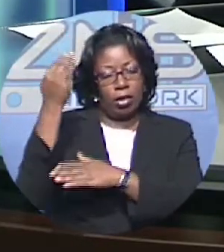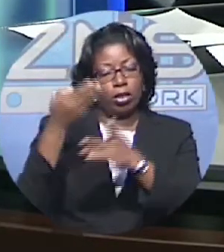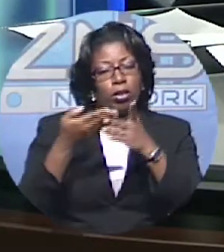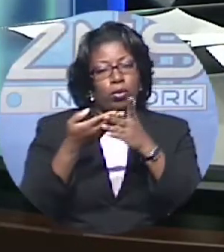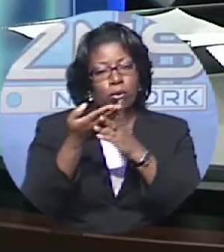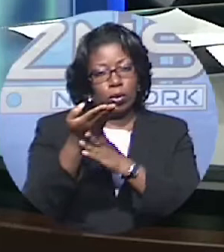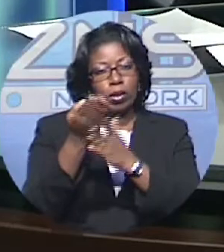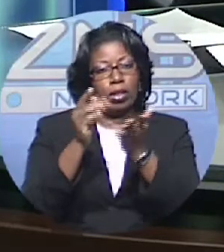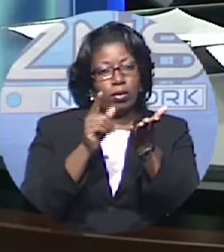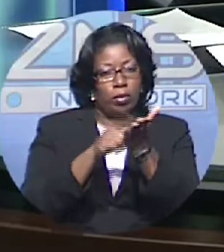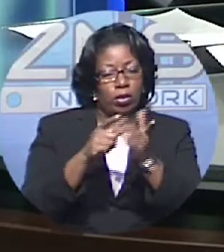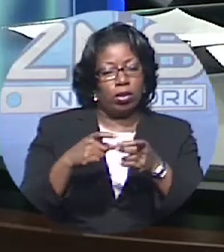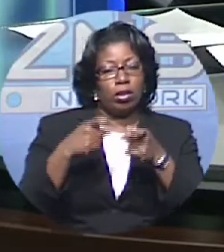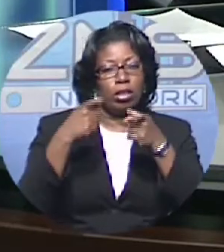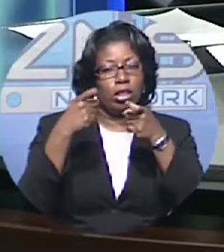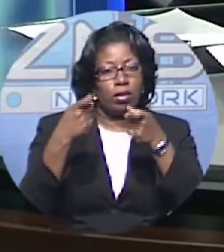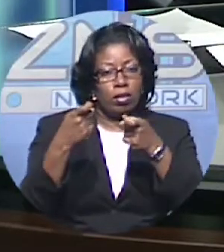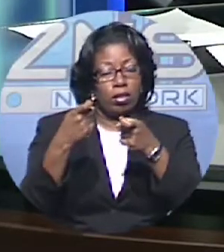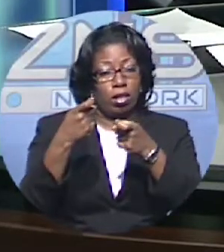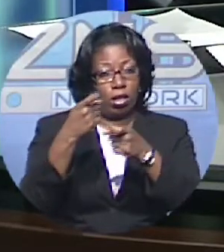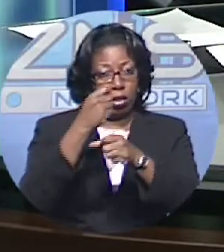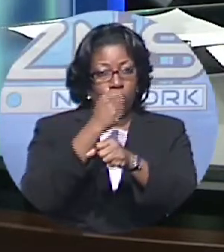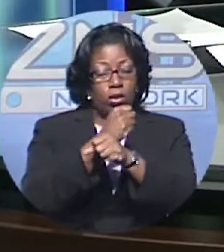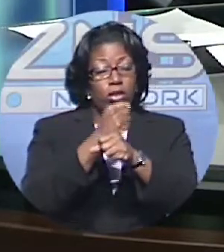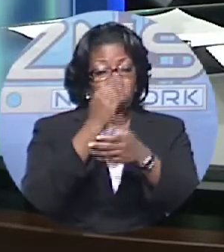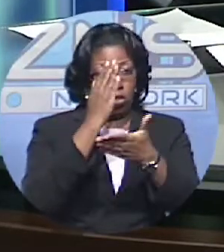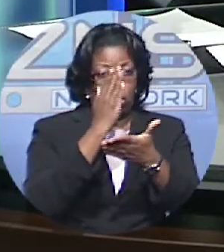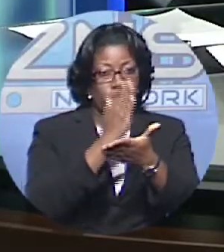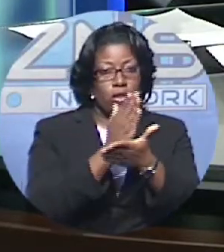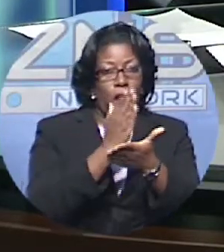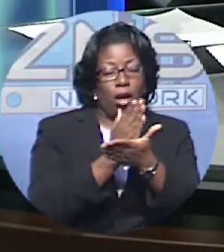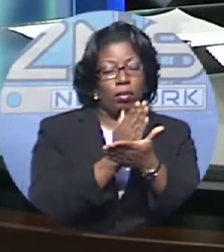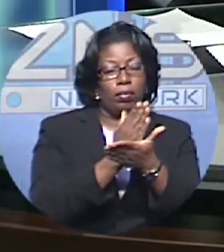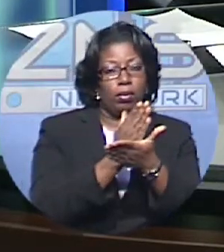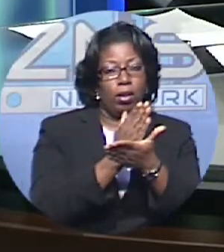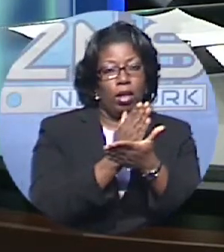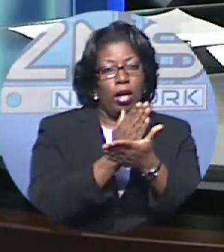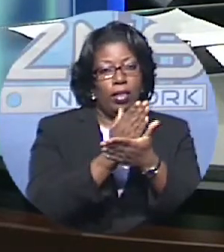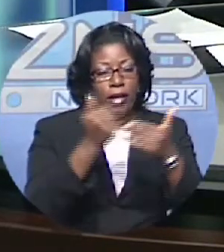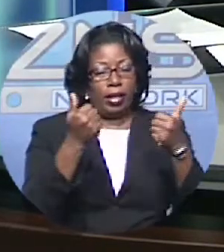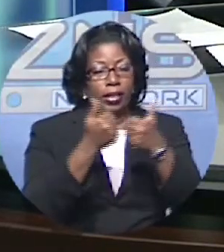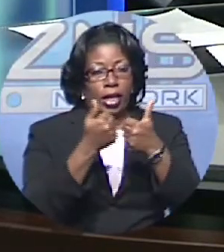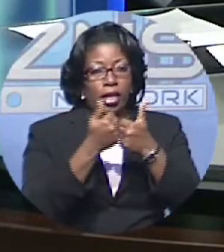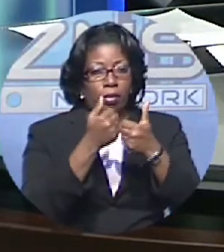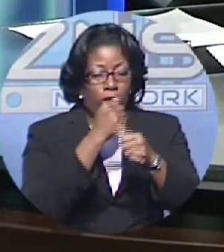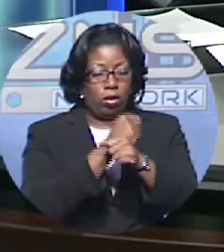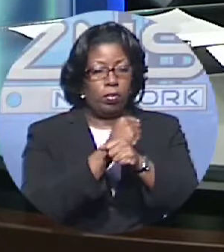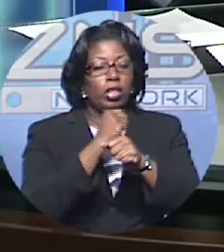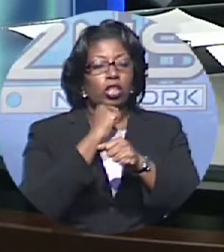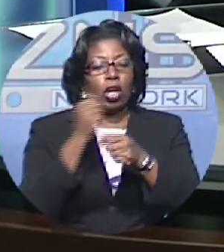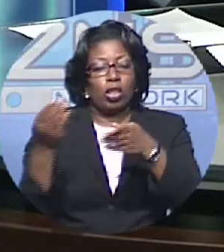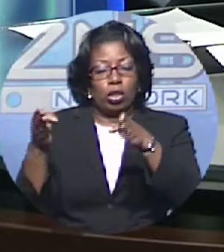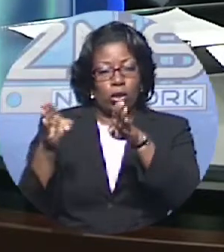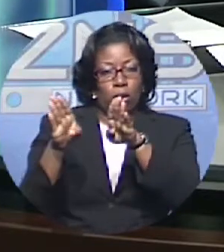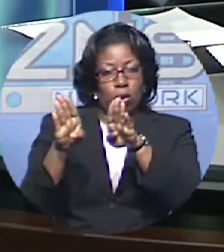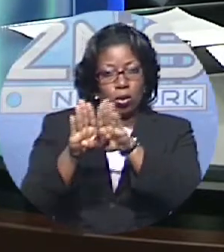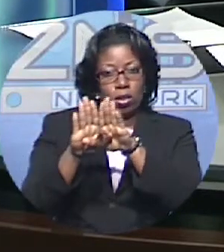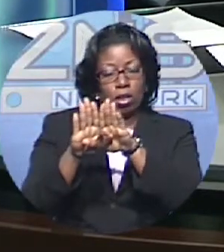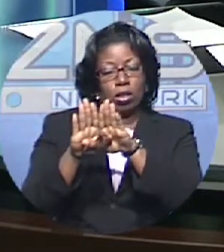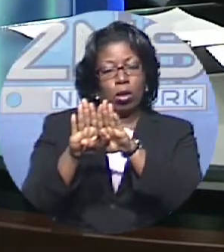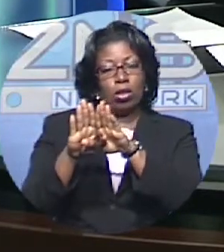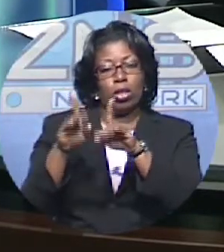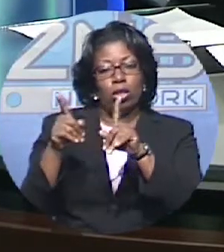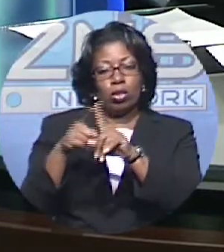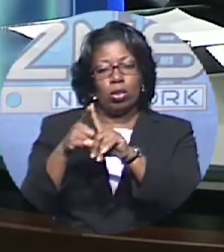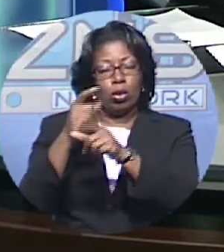release, said that even though operators should cease and desist from their gaming operations, they should not close their doors to employees and